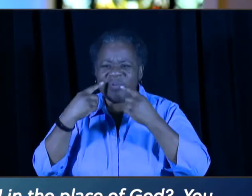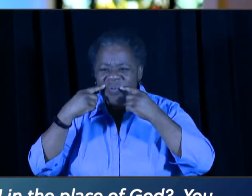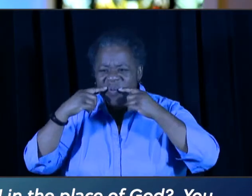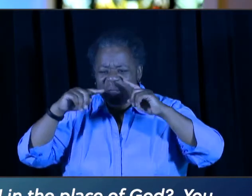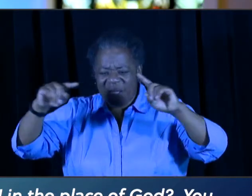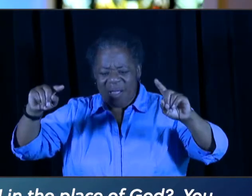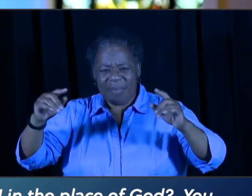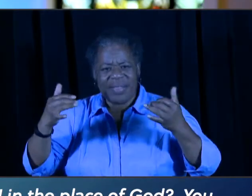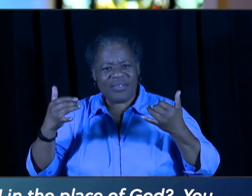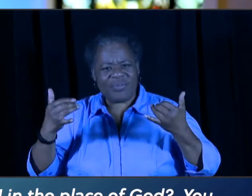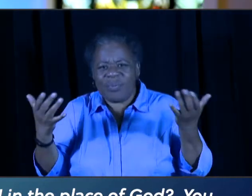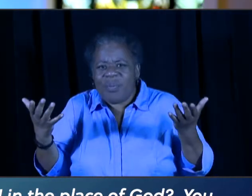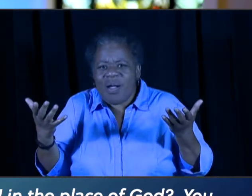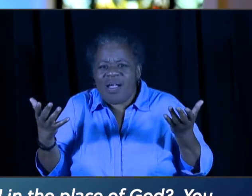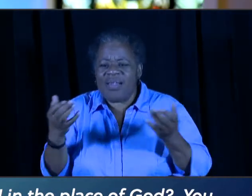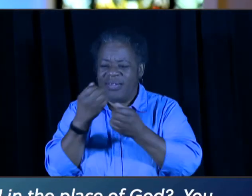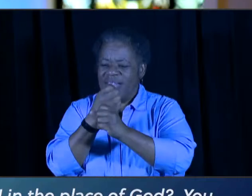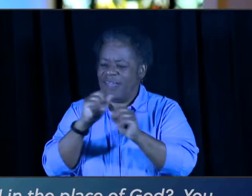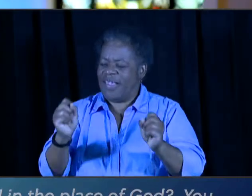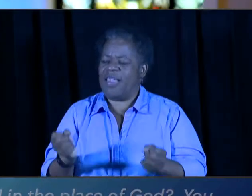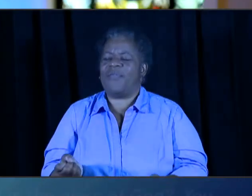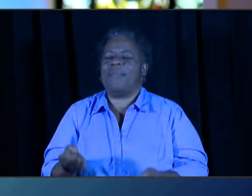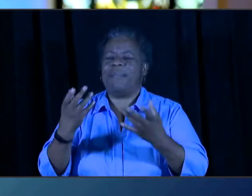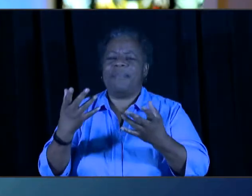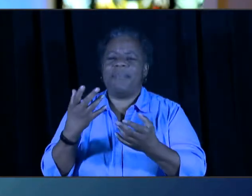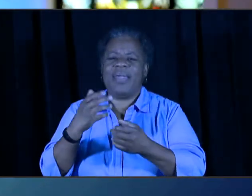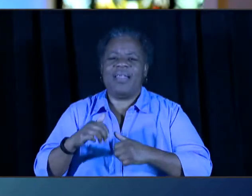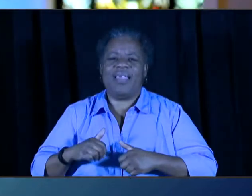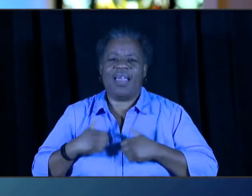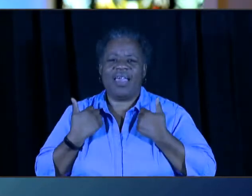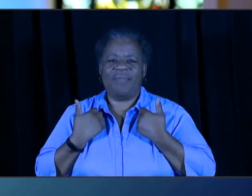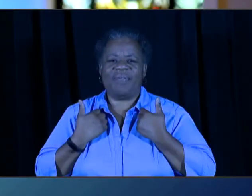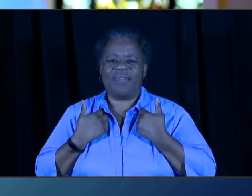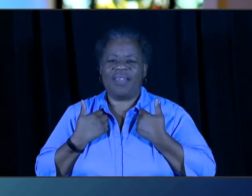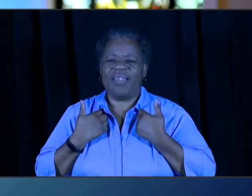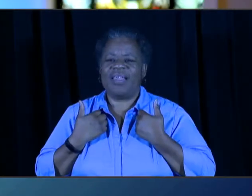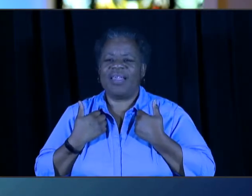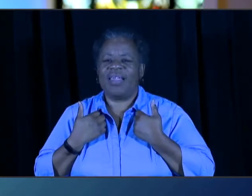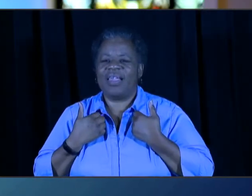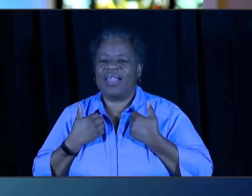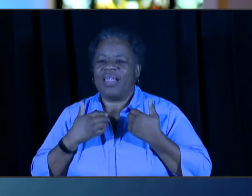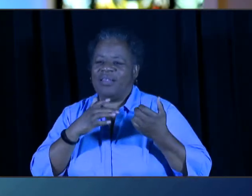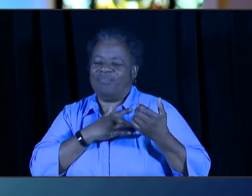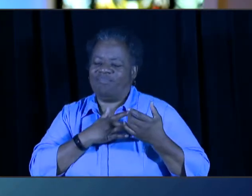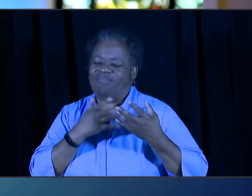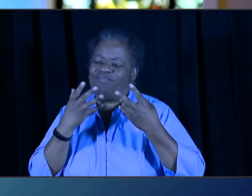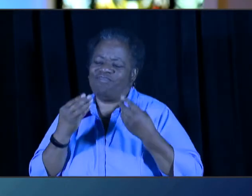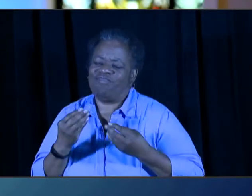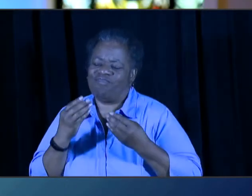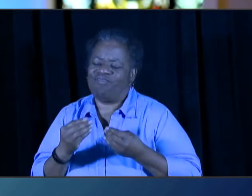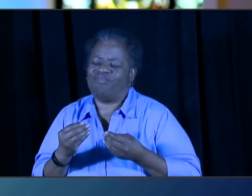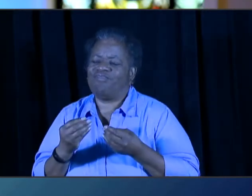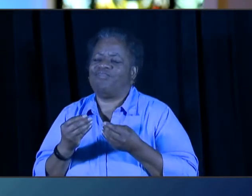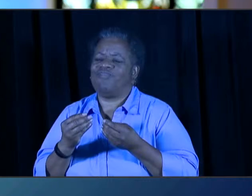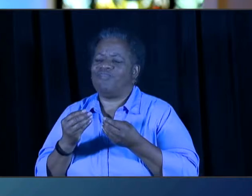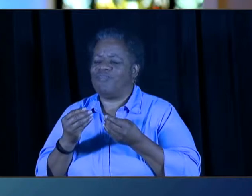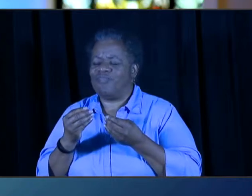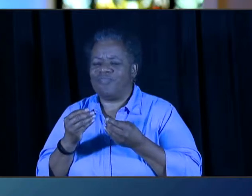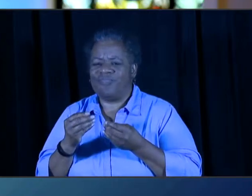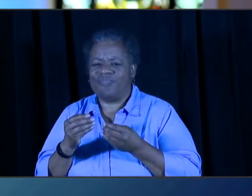the saving of many lives." And he reassured them and spoke kindly to them.